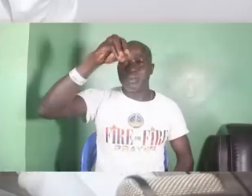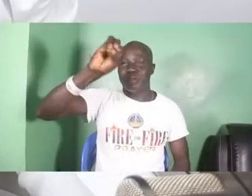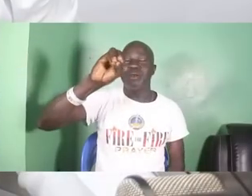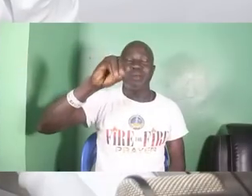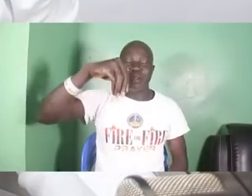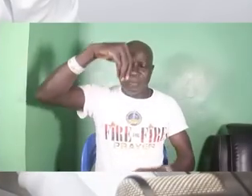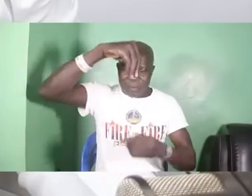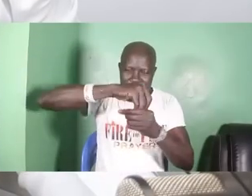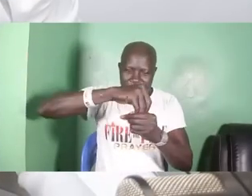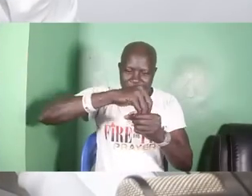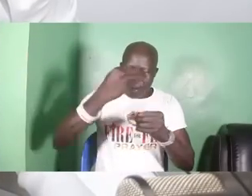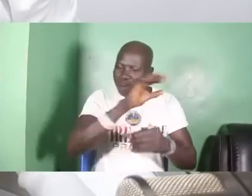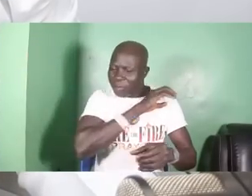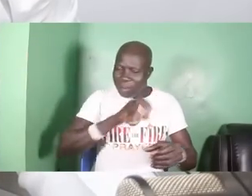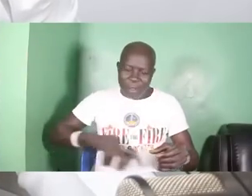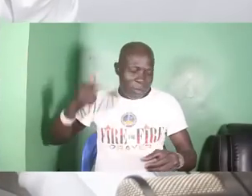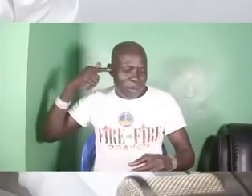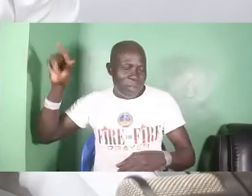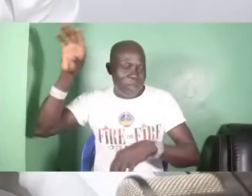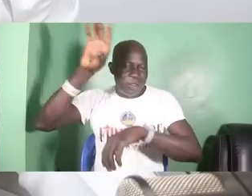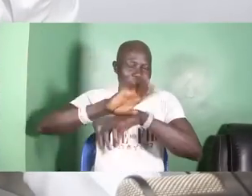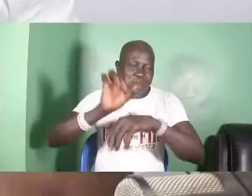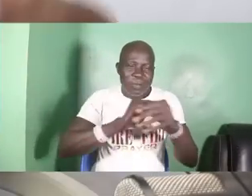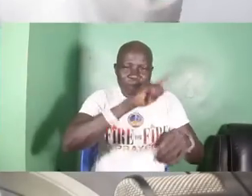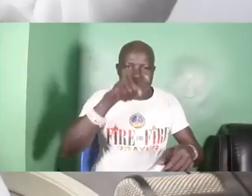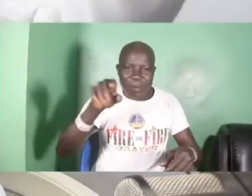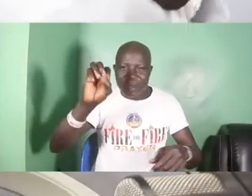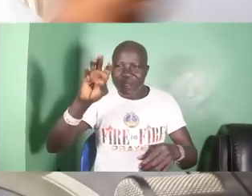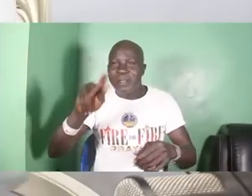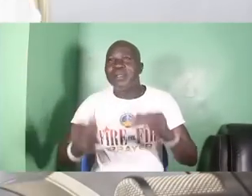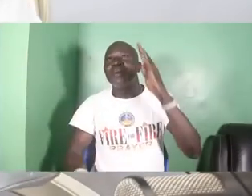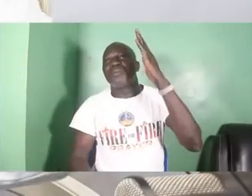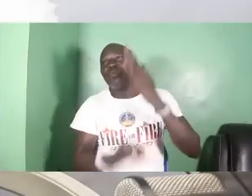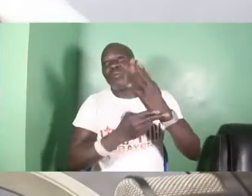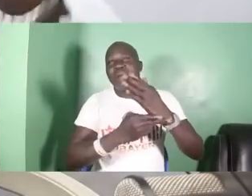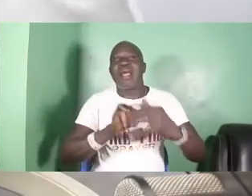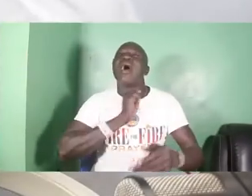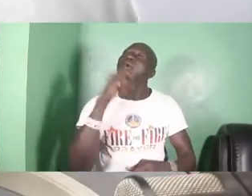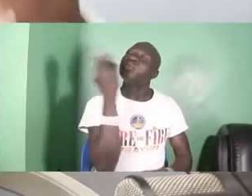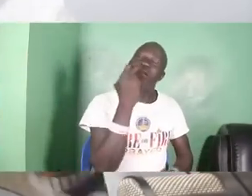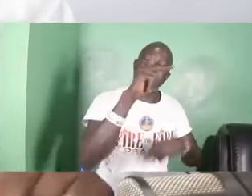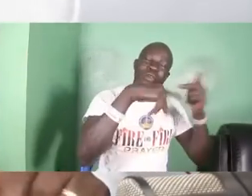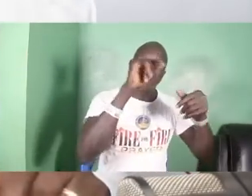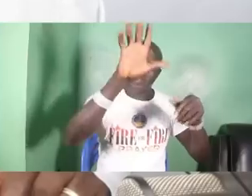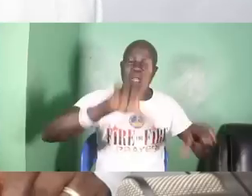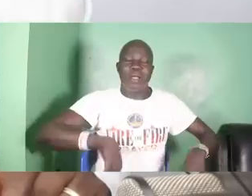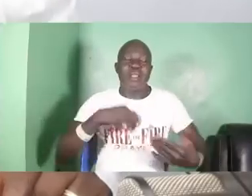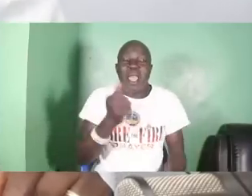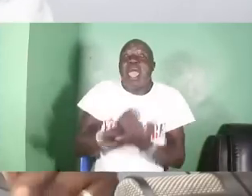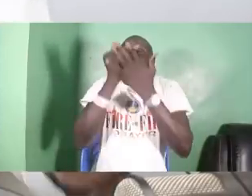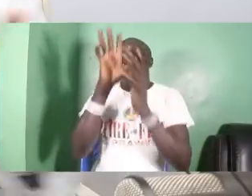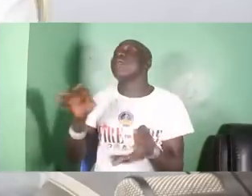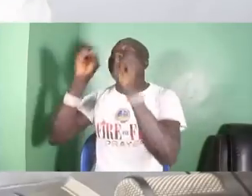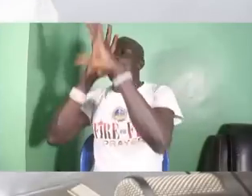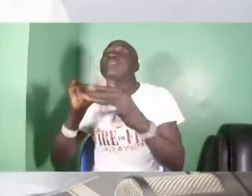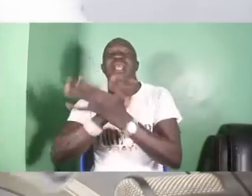101 52 98 950 City of Calvary Church de Abuja de ni Zenith Bank egbo mi sir to so tell us aye I prophesy and Lord what ti bo ko to